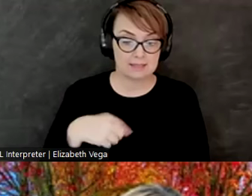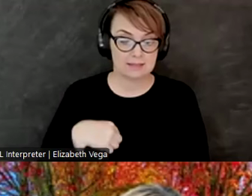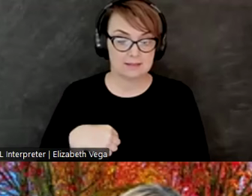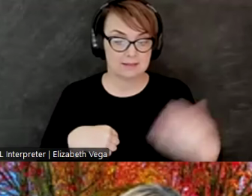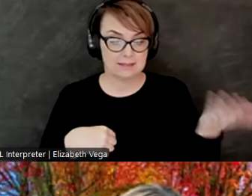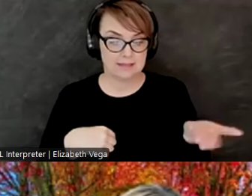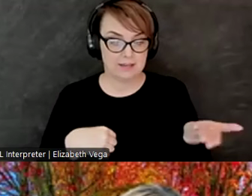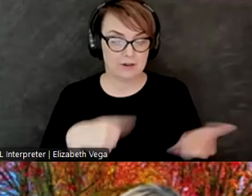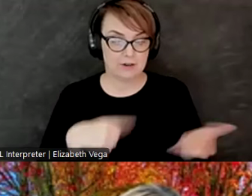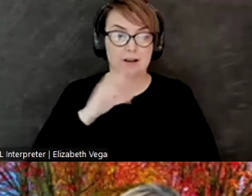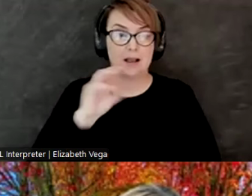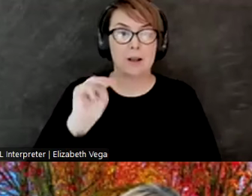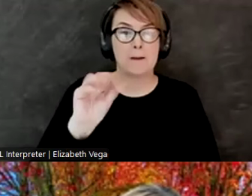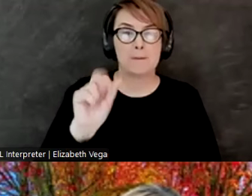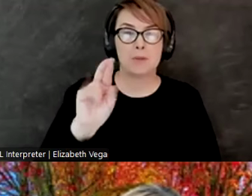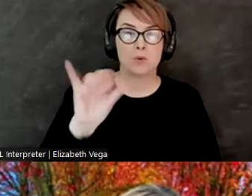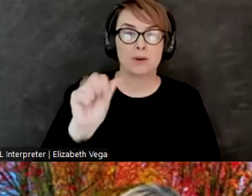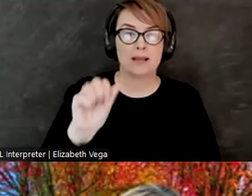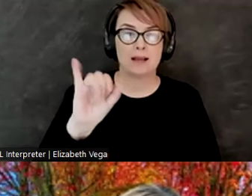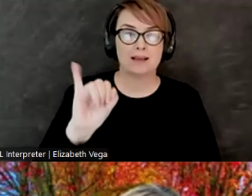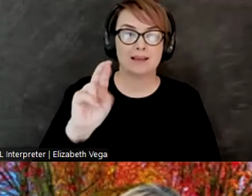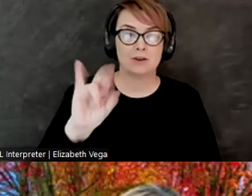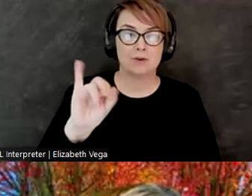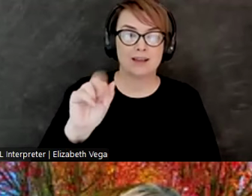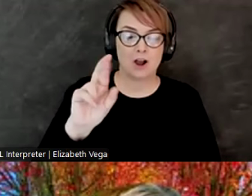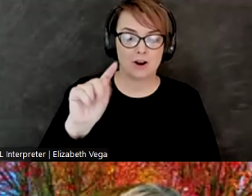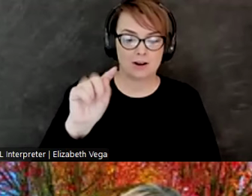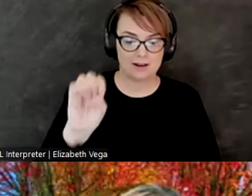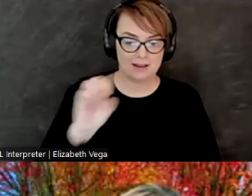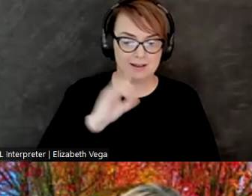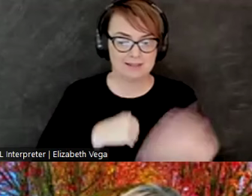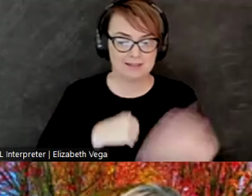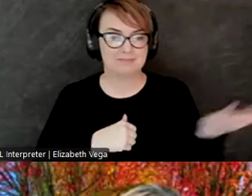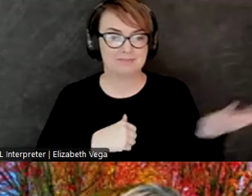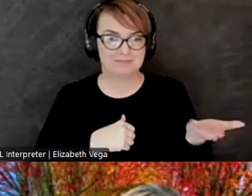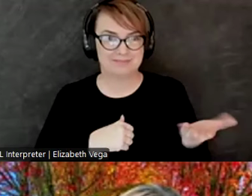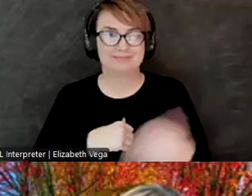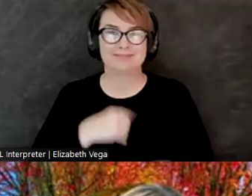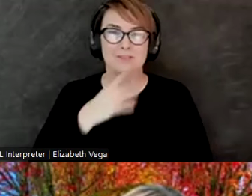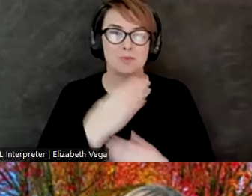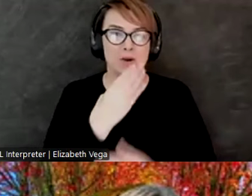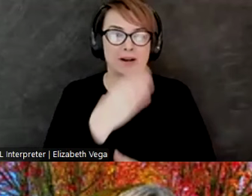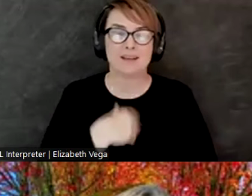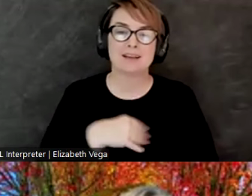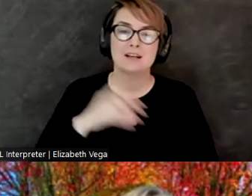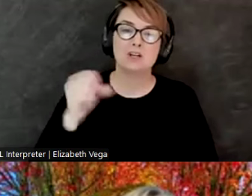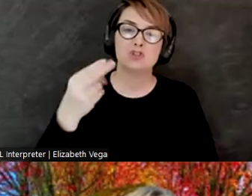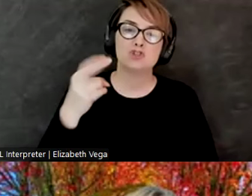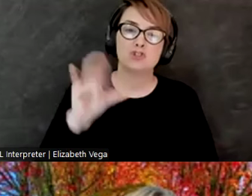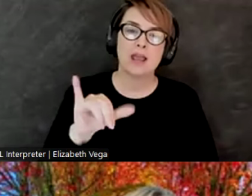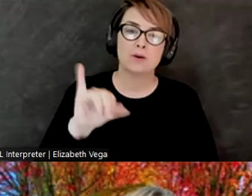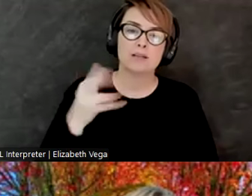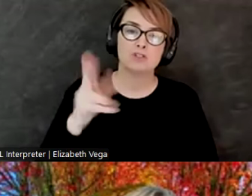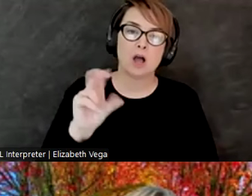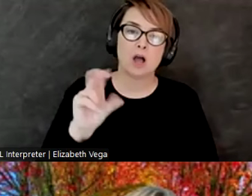Maria Iriarty. Present. Good morning. Morning. Sherry Johnson.